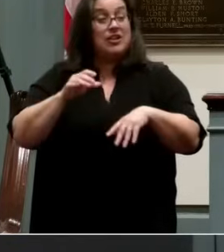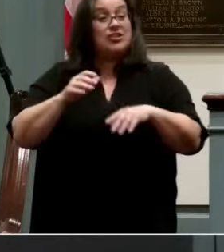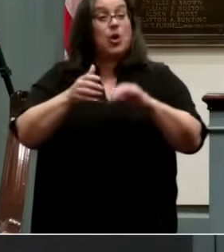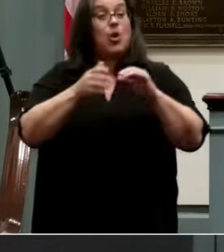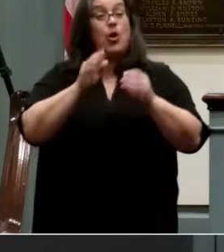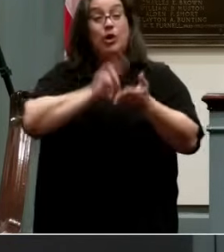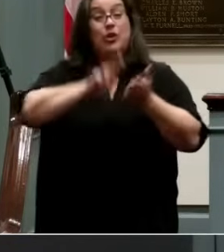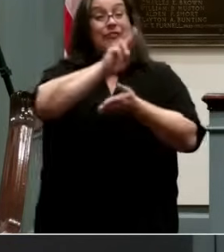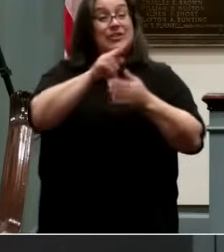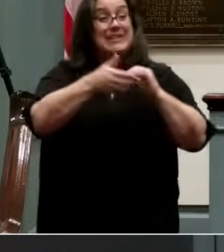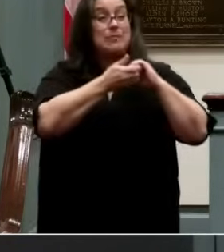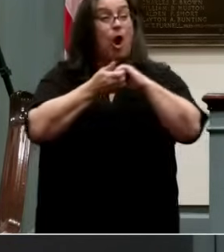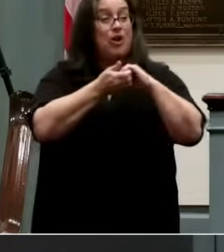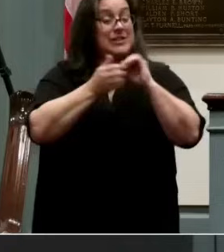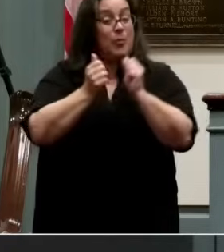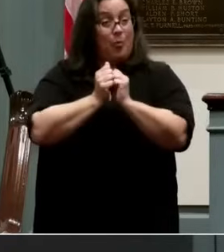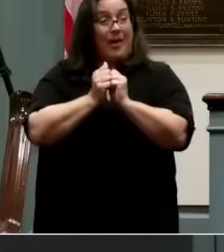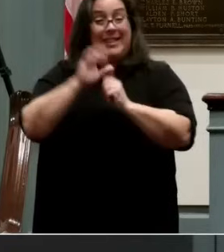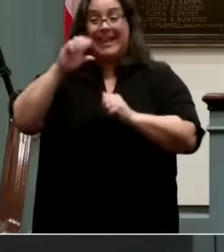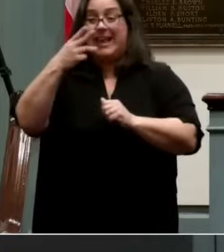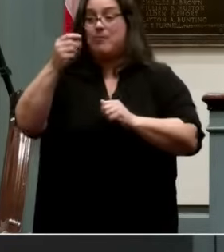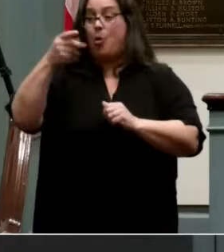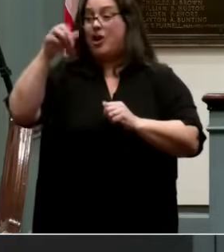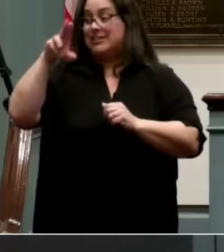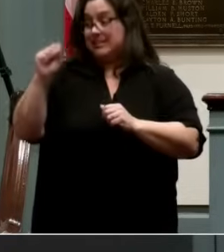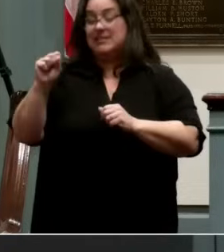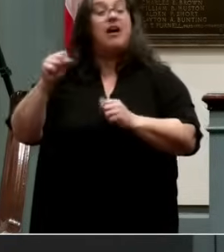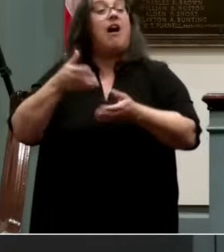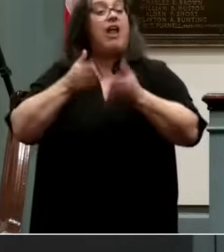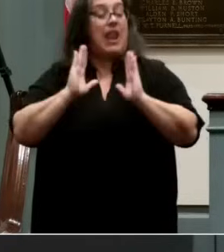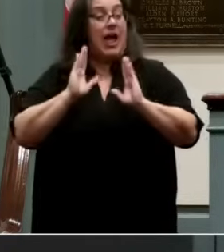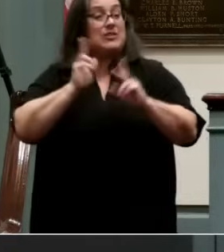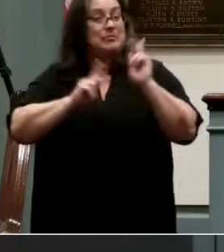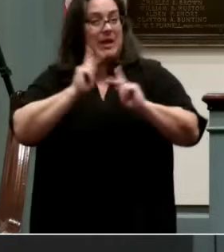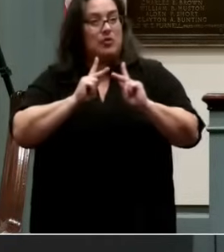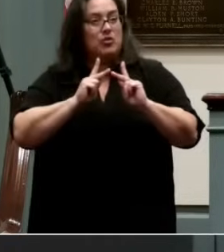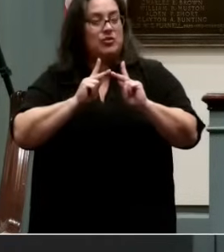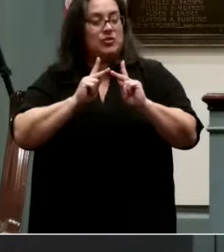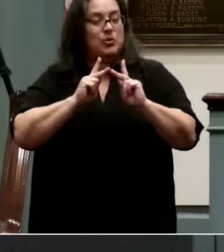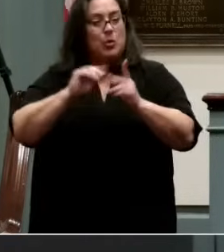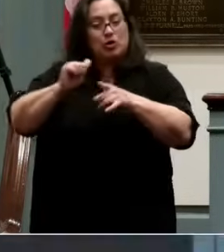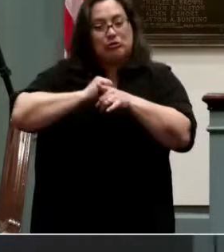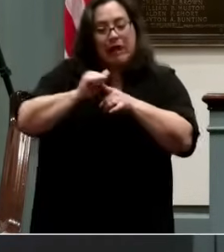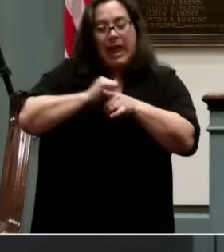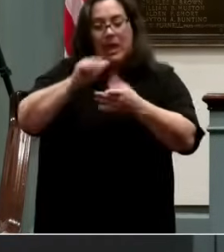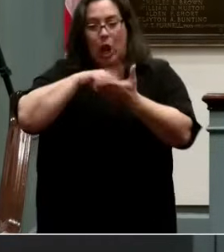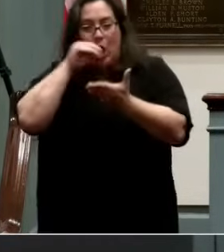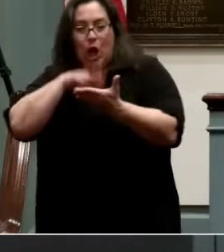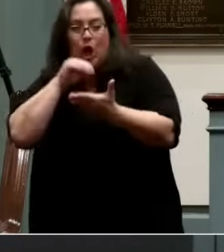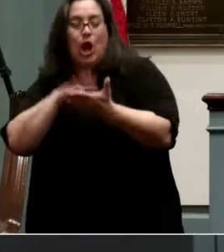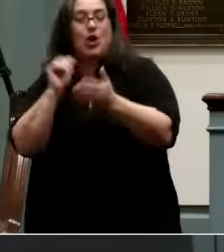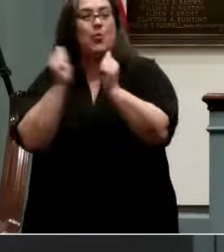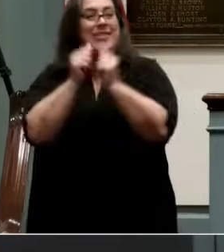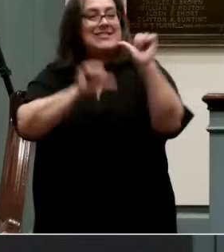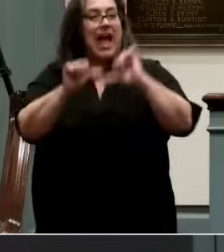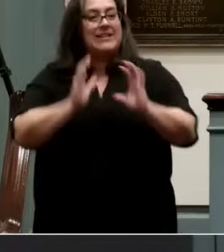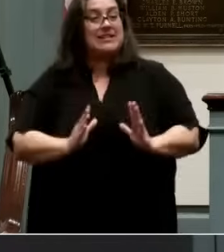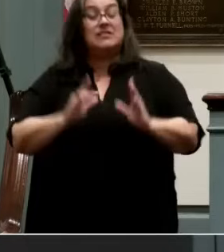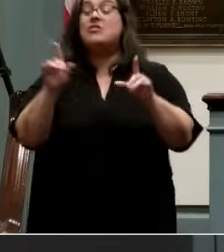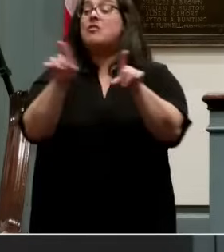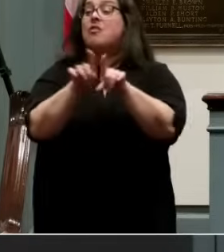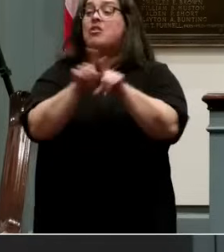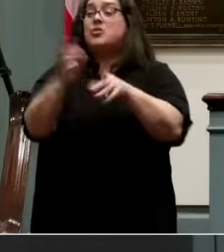allows students to train right along industry researchers and scientists. It also includes the staff at the